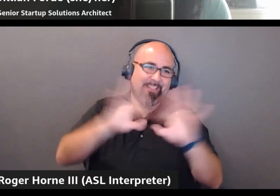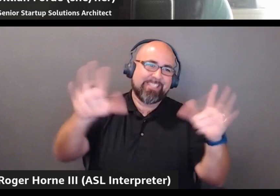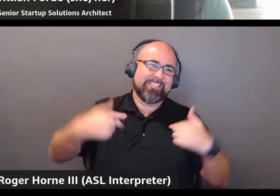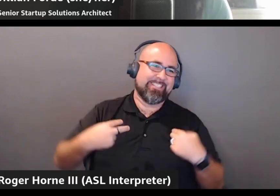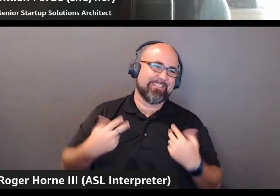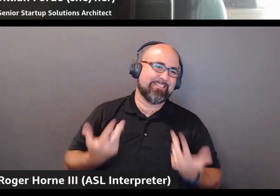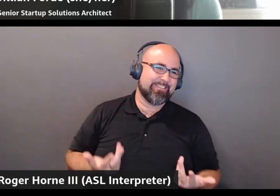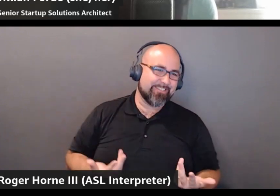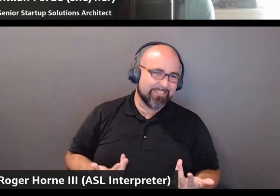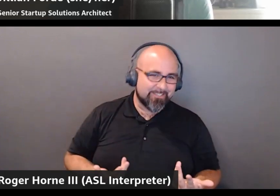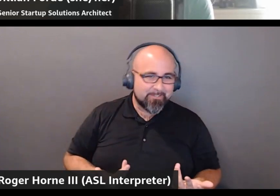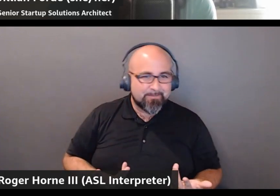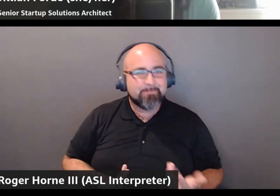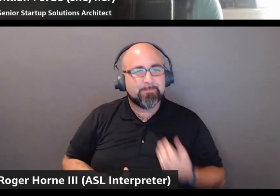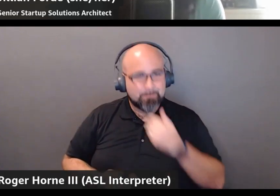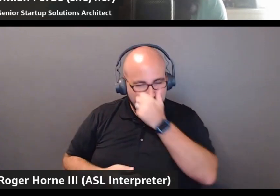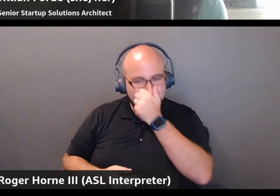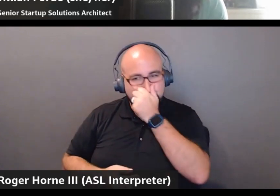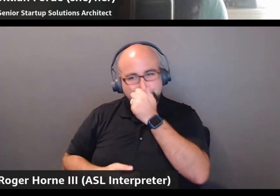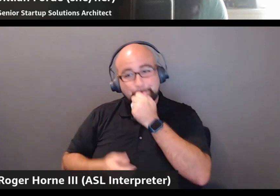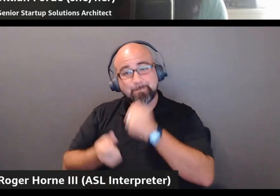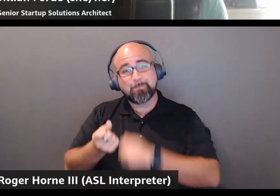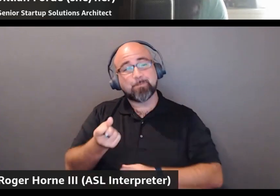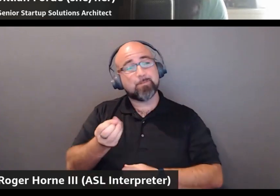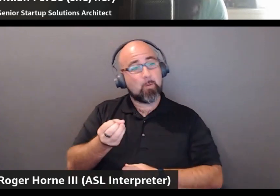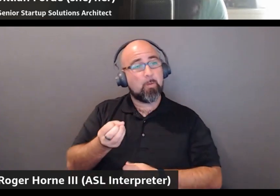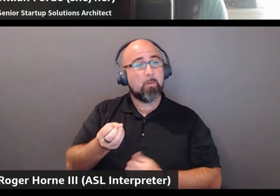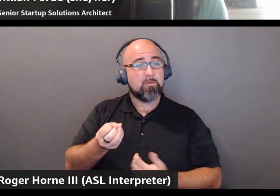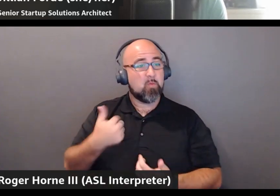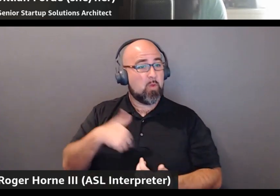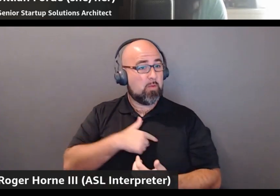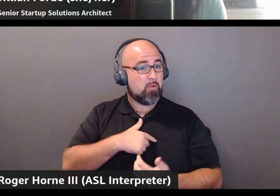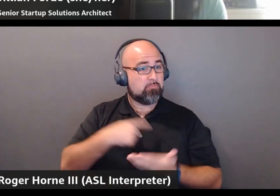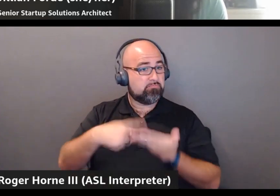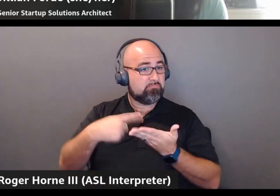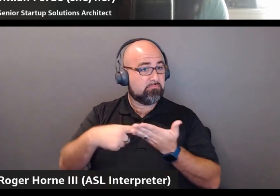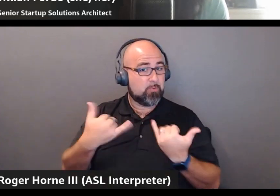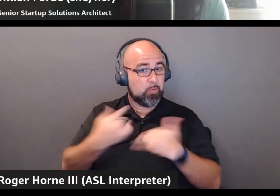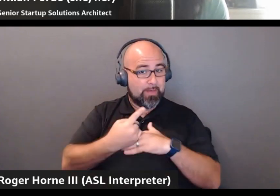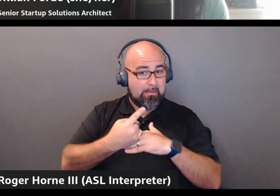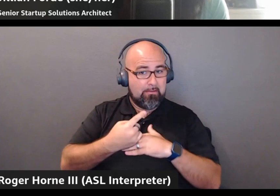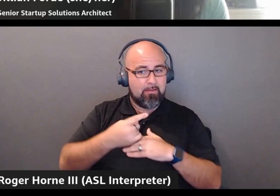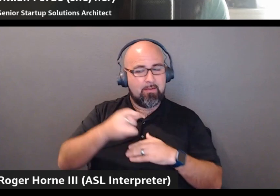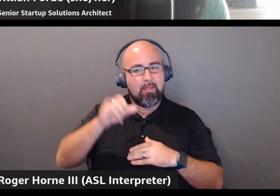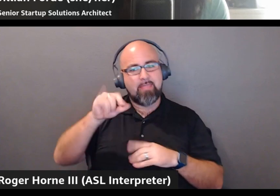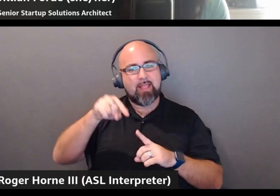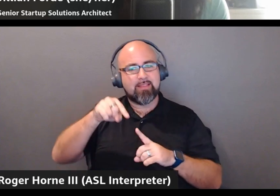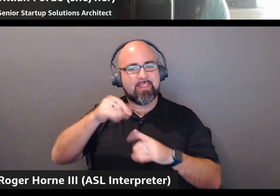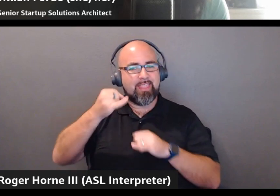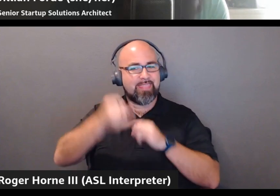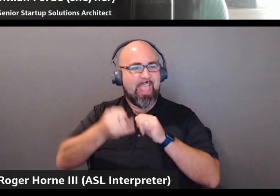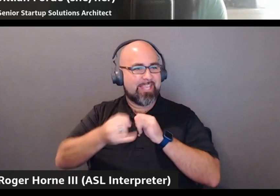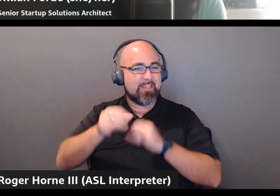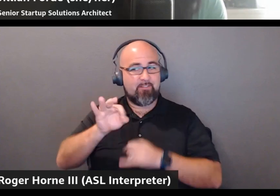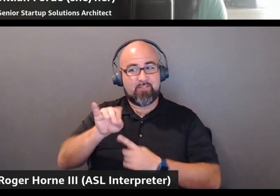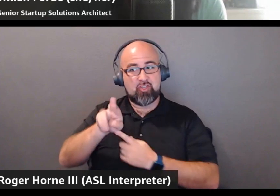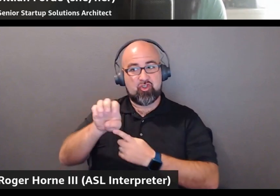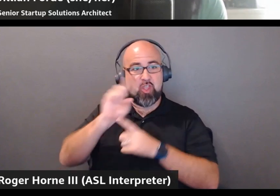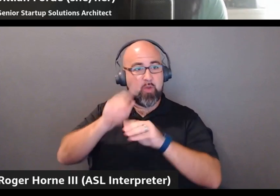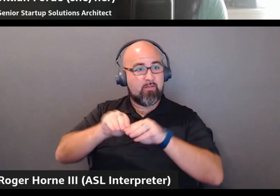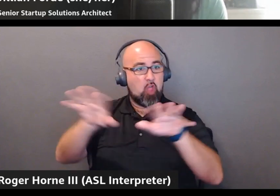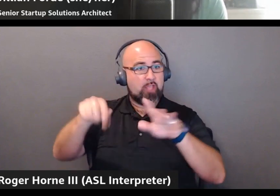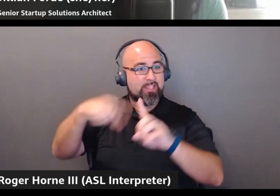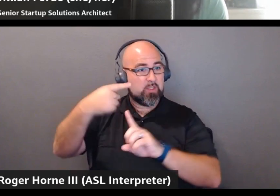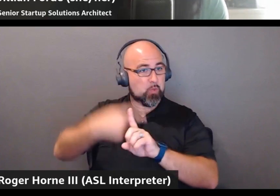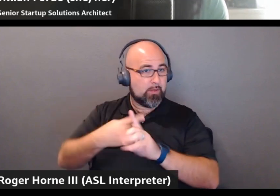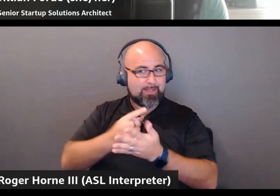yeah. And so to what we're talking about today, which is the last feature that we've launched this week,